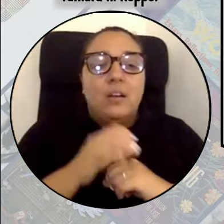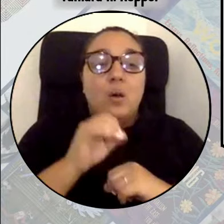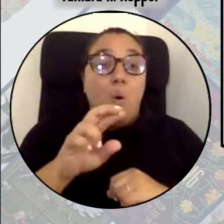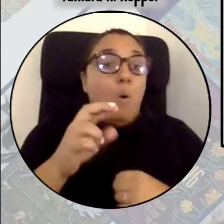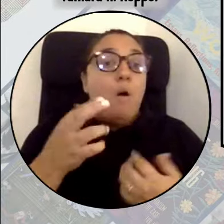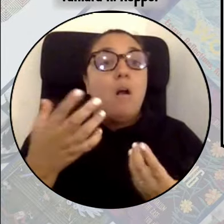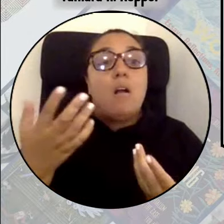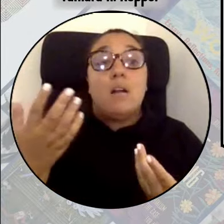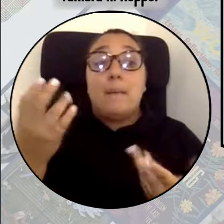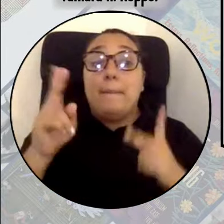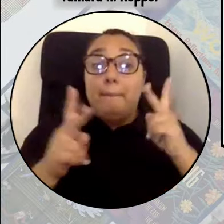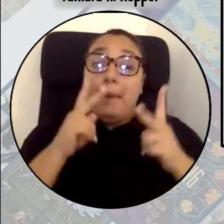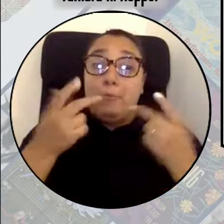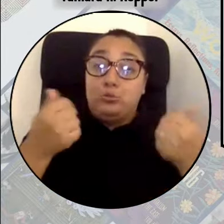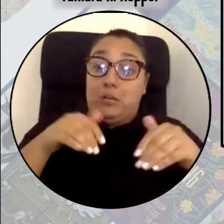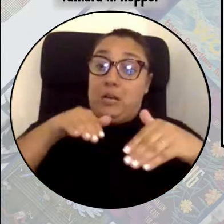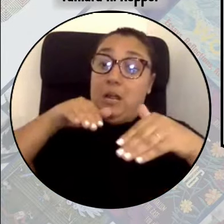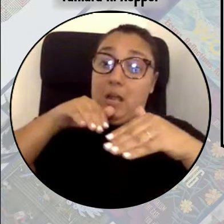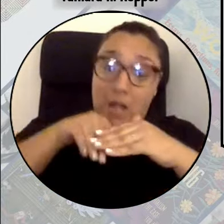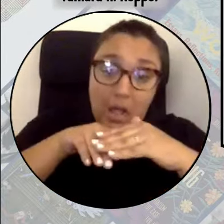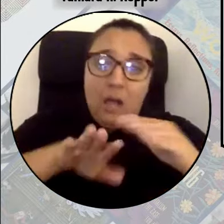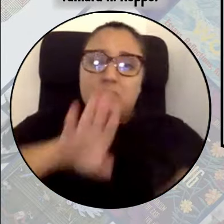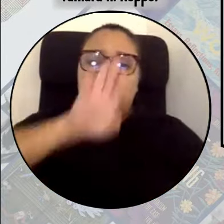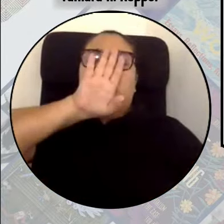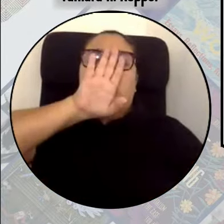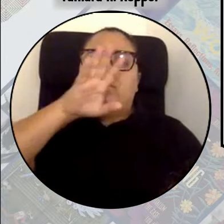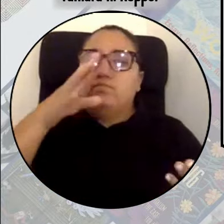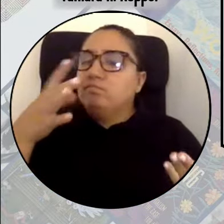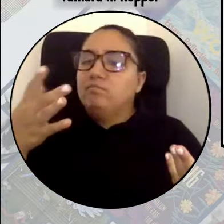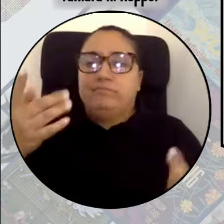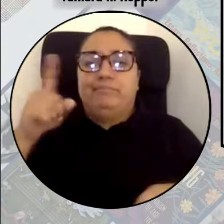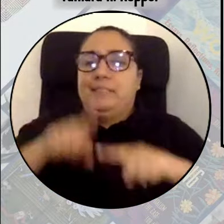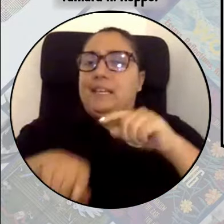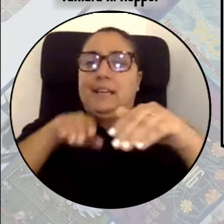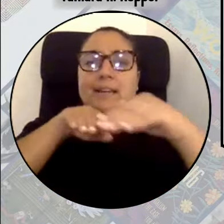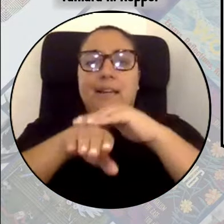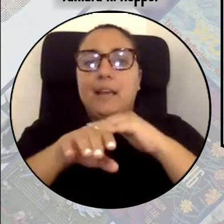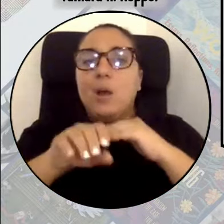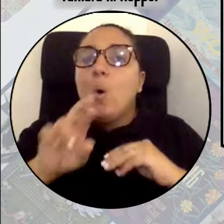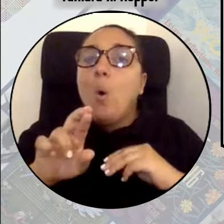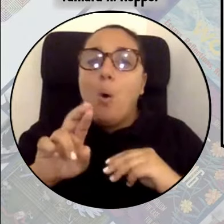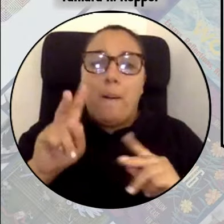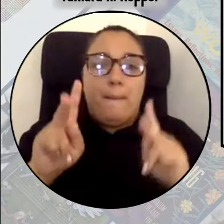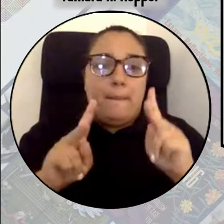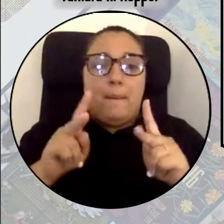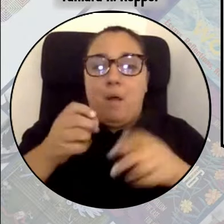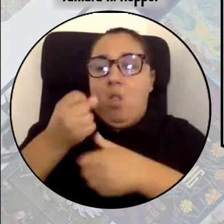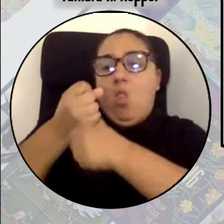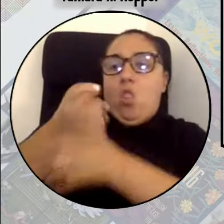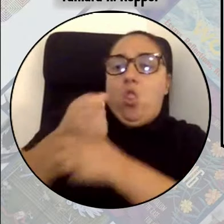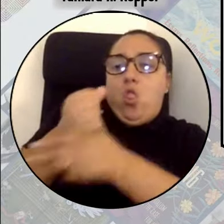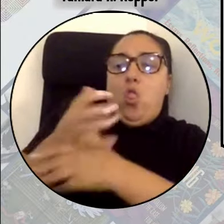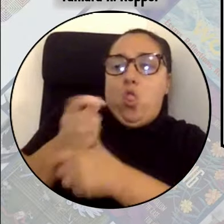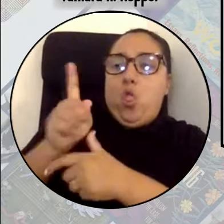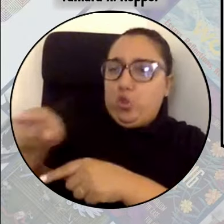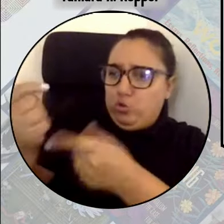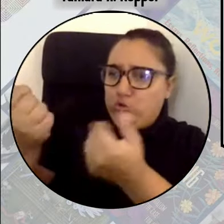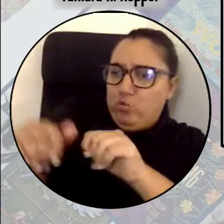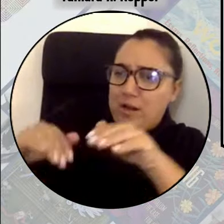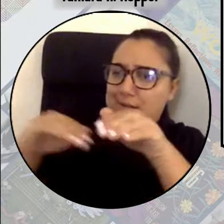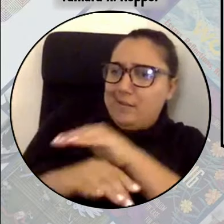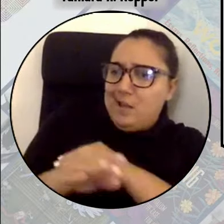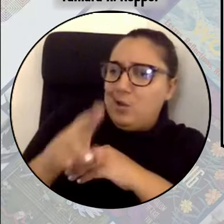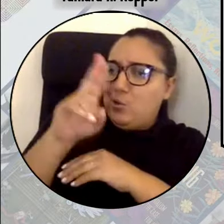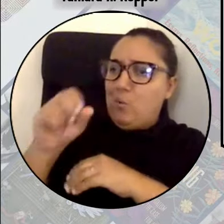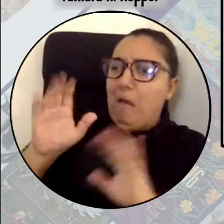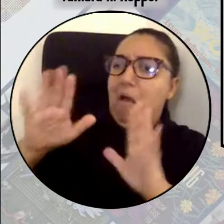the borders or people who are getting terrorized at the border, right? And so what you have